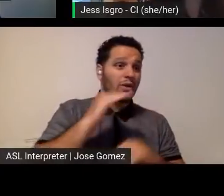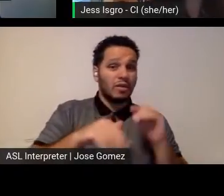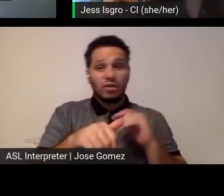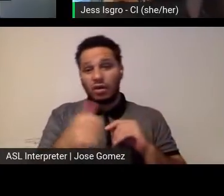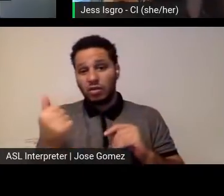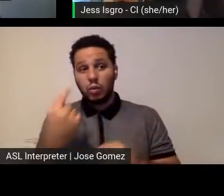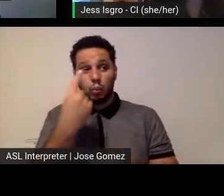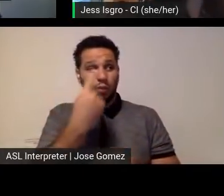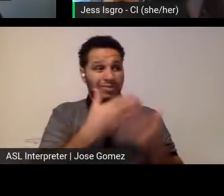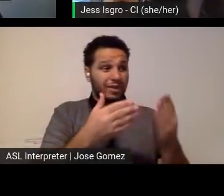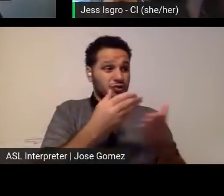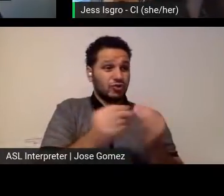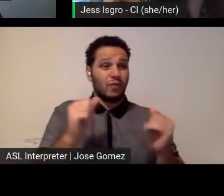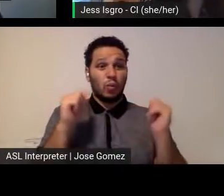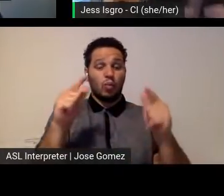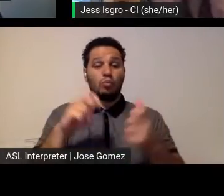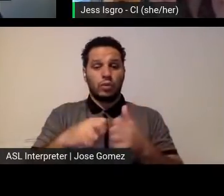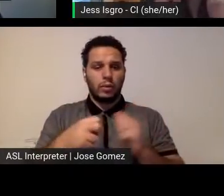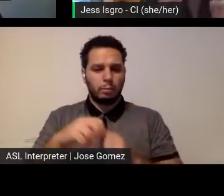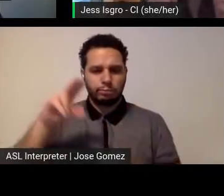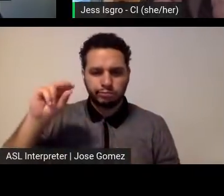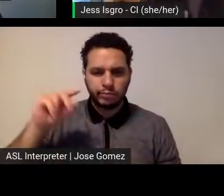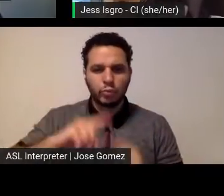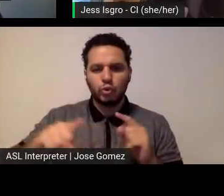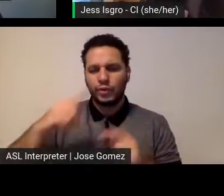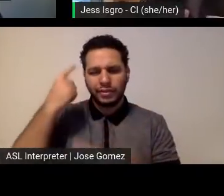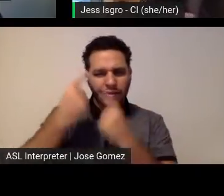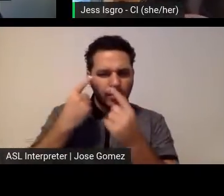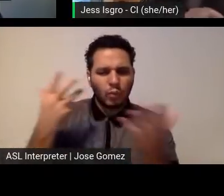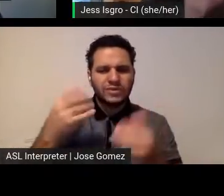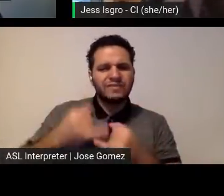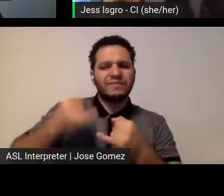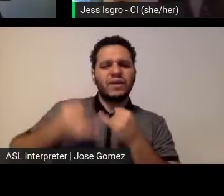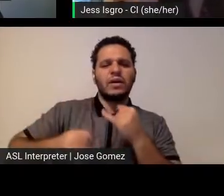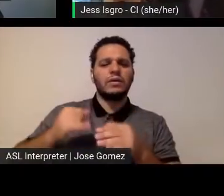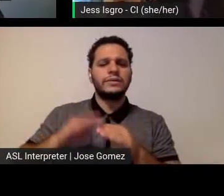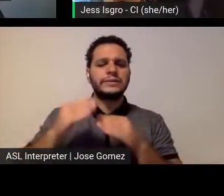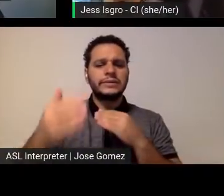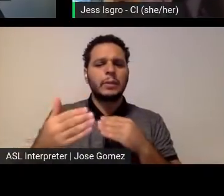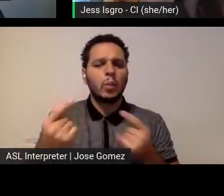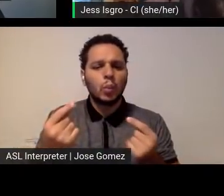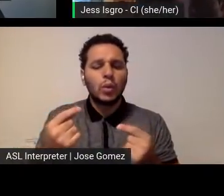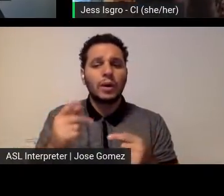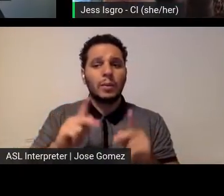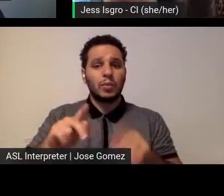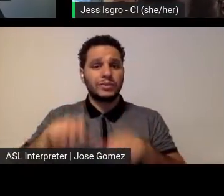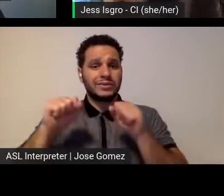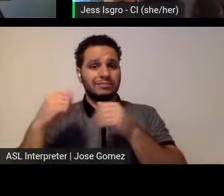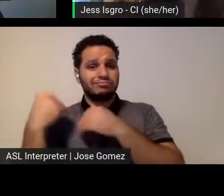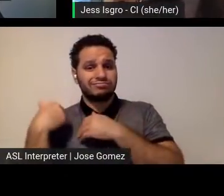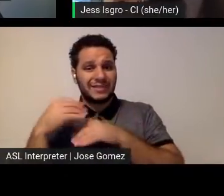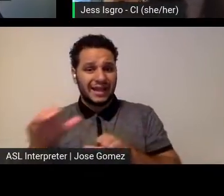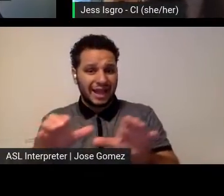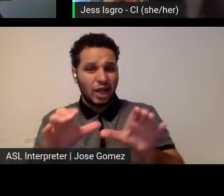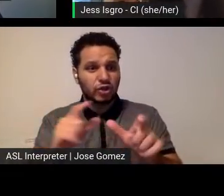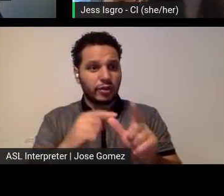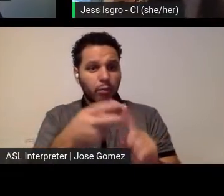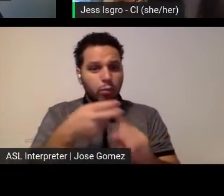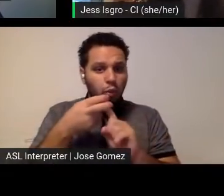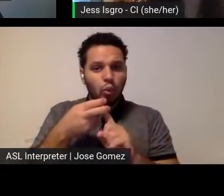solve all the problems, but you want to be thinking about like what that final step is so that if people have taken that action, you can drive them to the place you want them